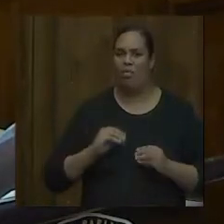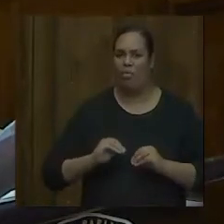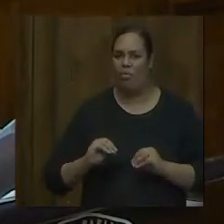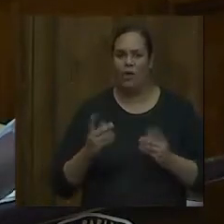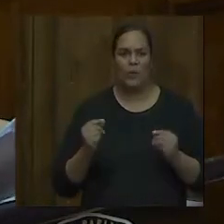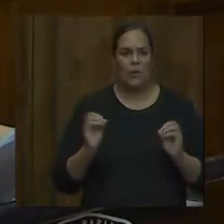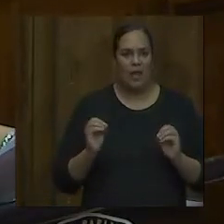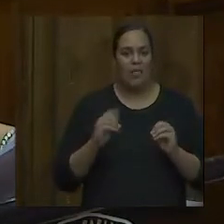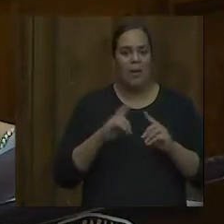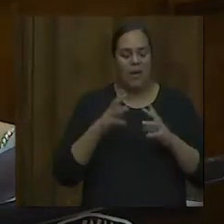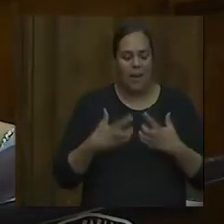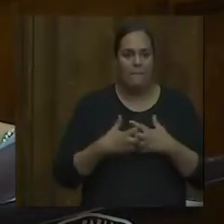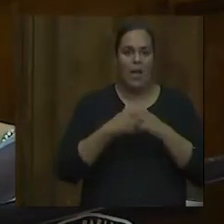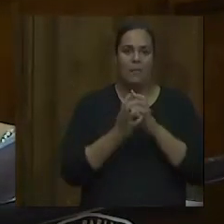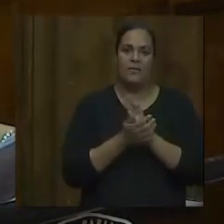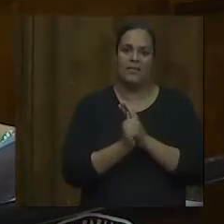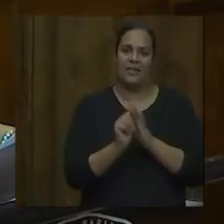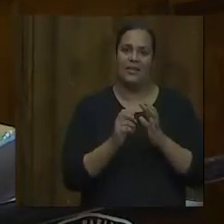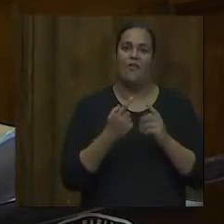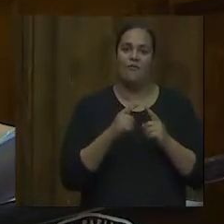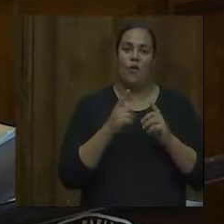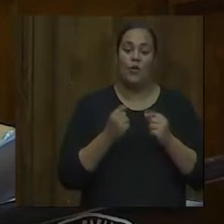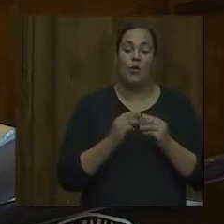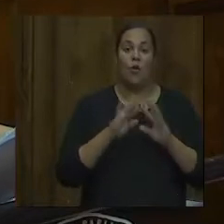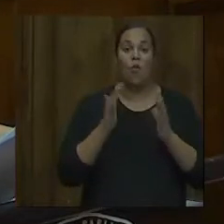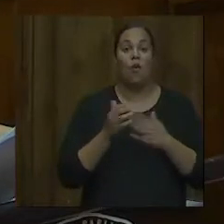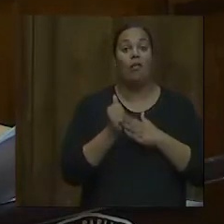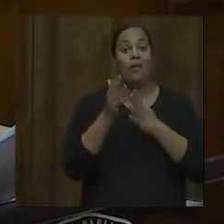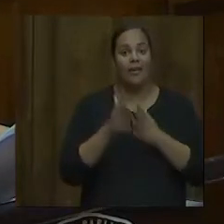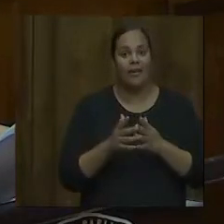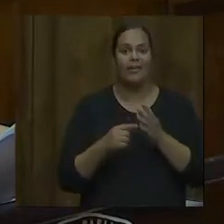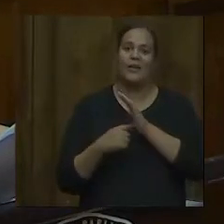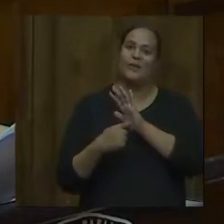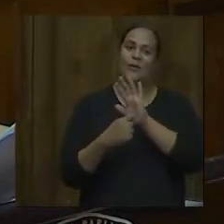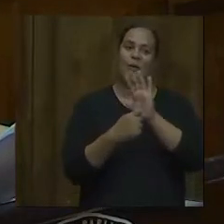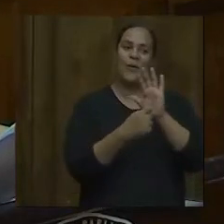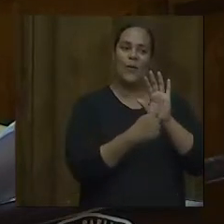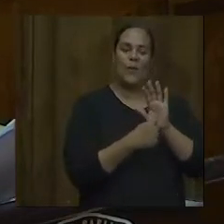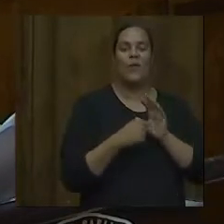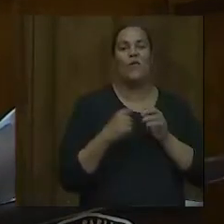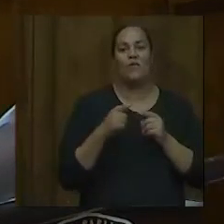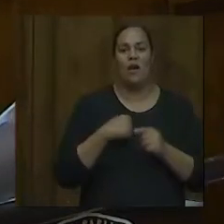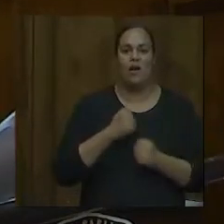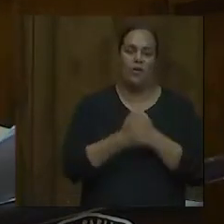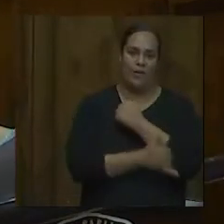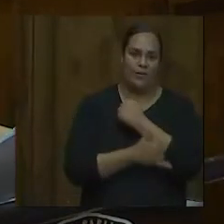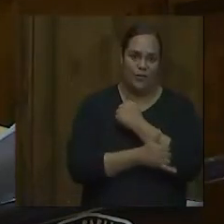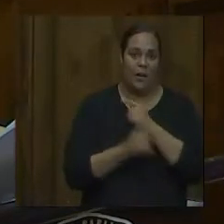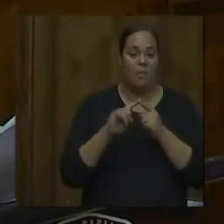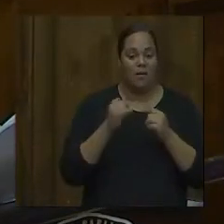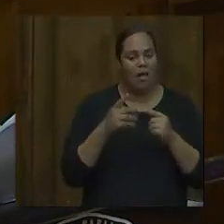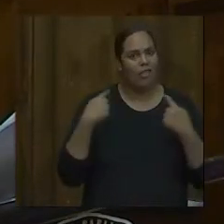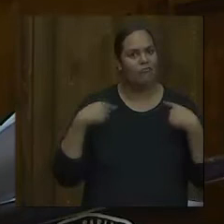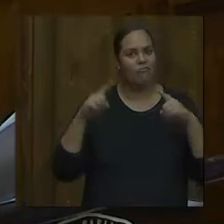in conventional school settings are now performing for world leaders and travelling the world to represent our beloved country. They are